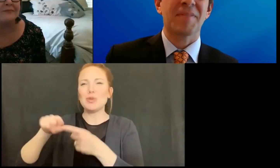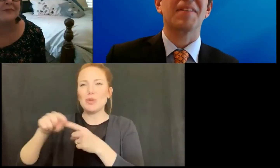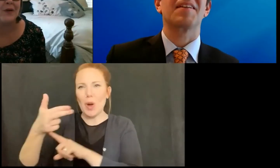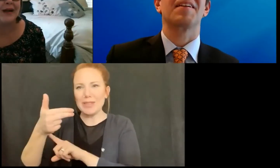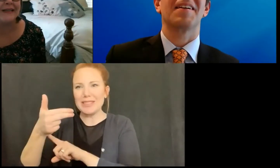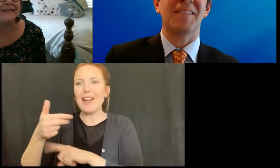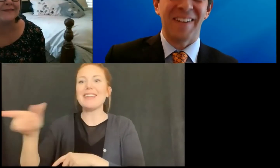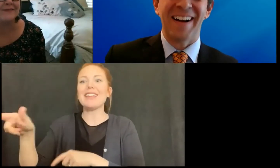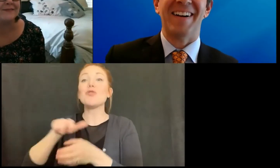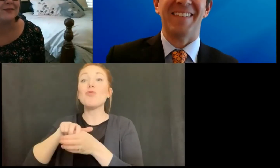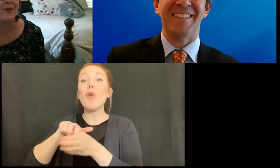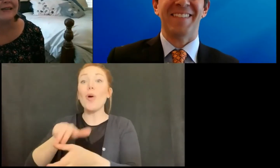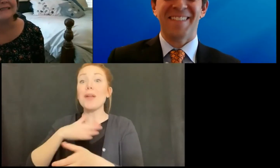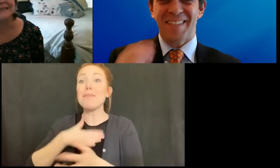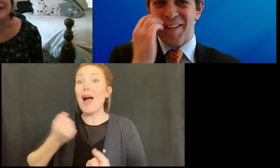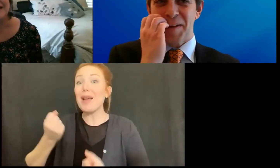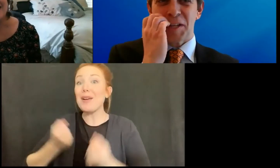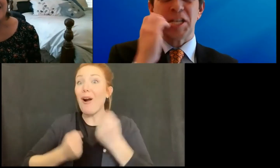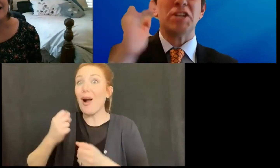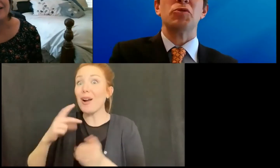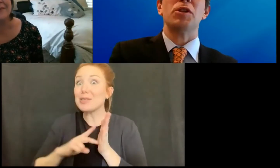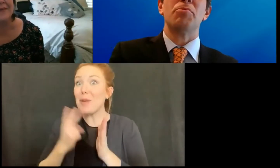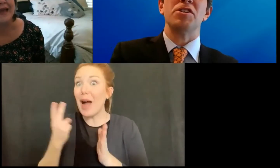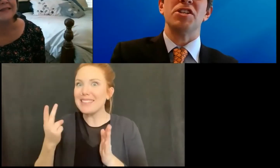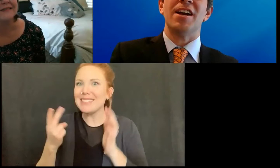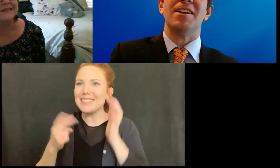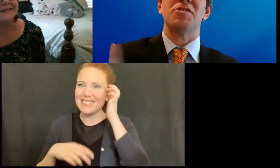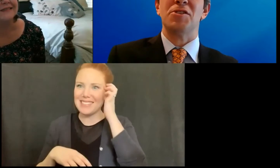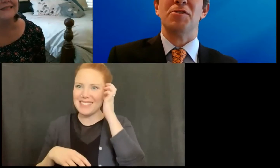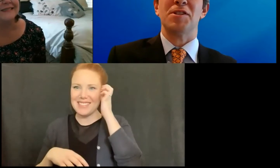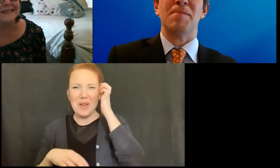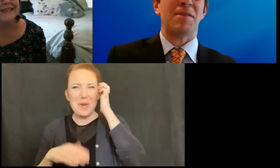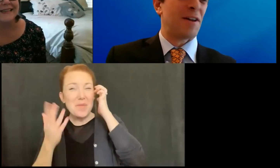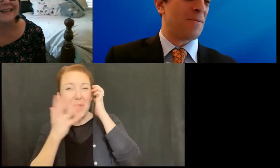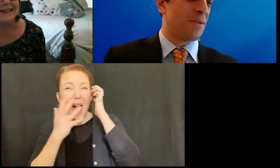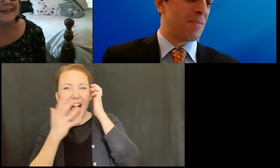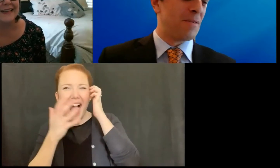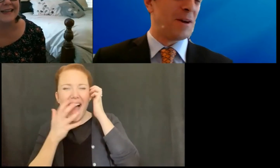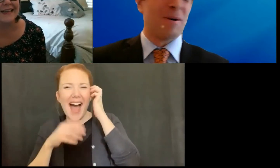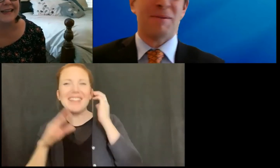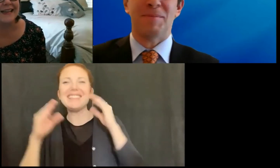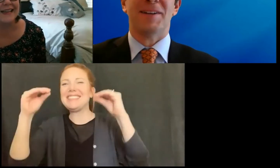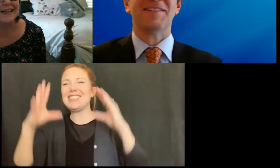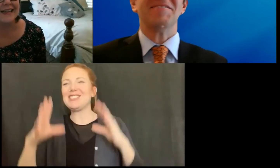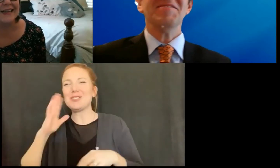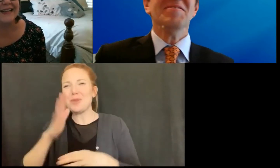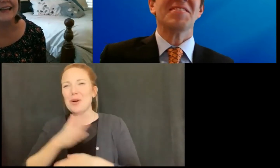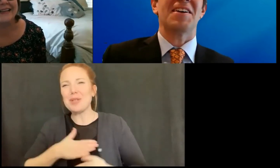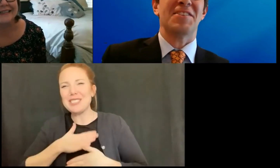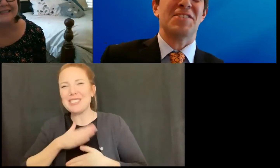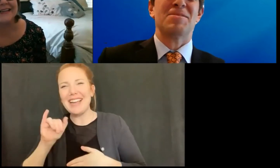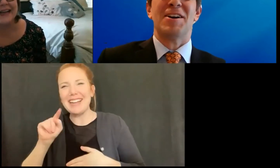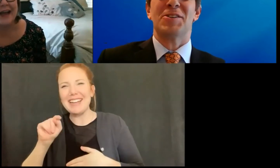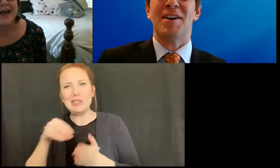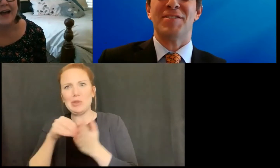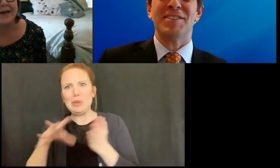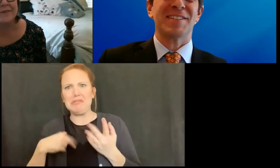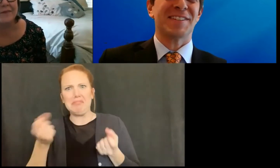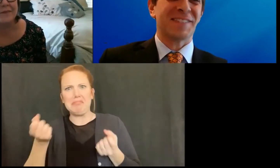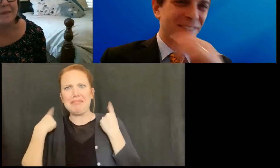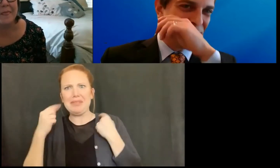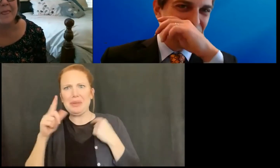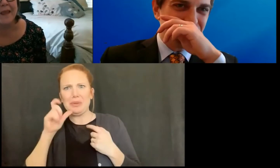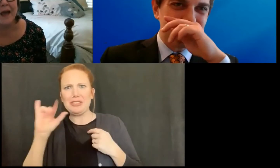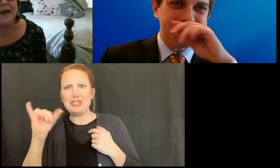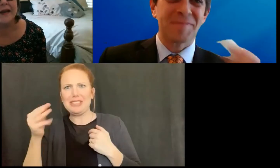car twice. Wow. The teachers will appreciate it. The students, maybe they won't, but Yes. the James Taylor